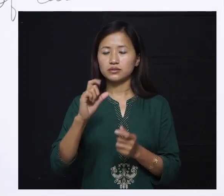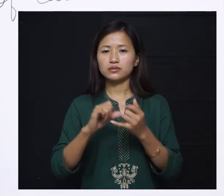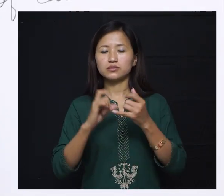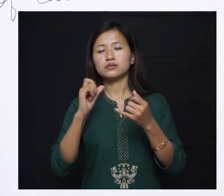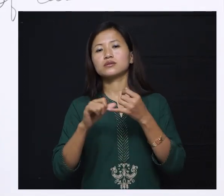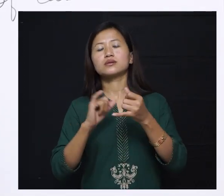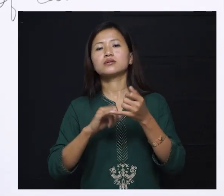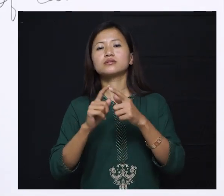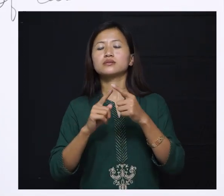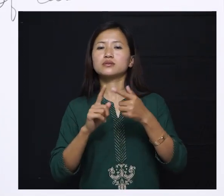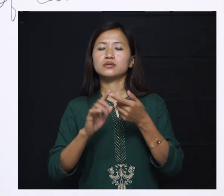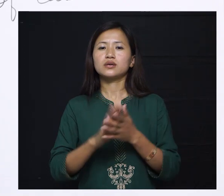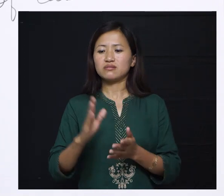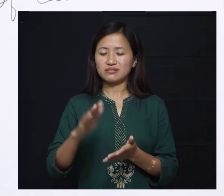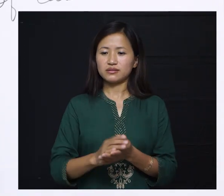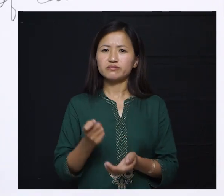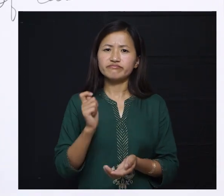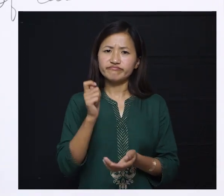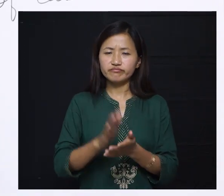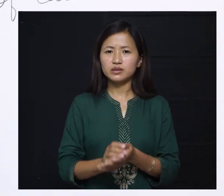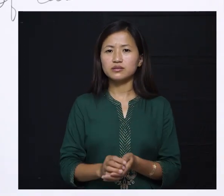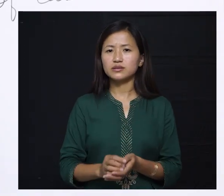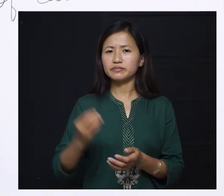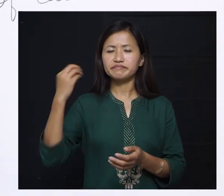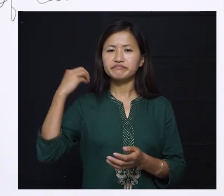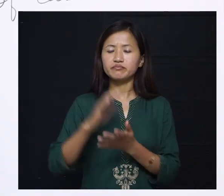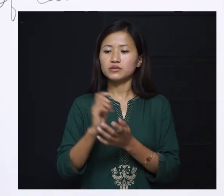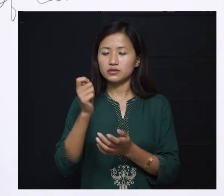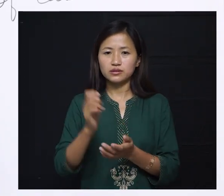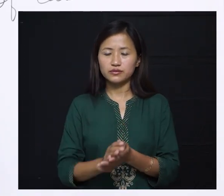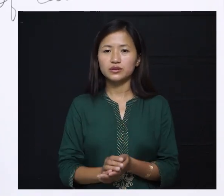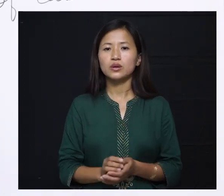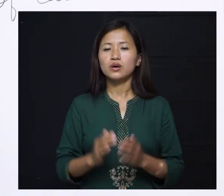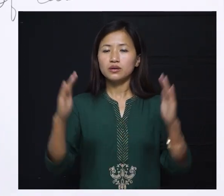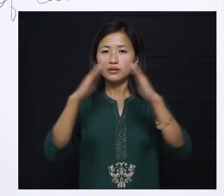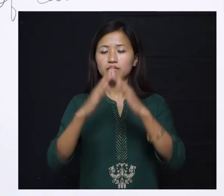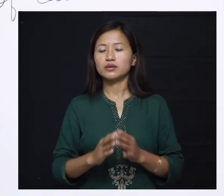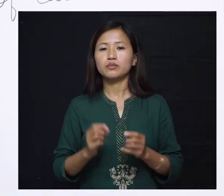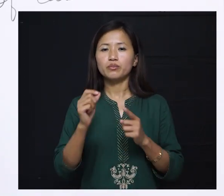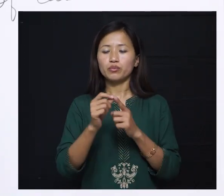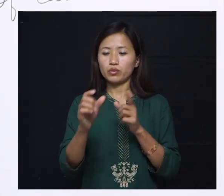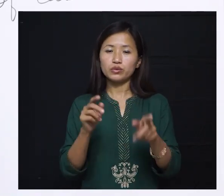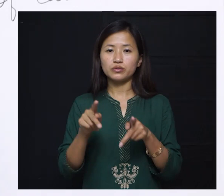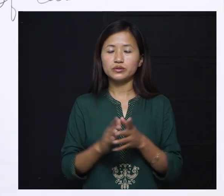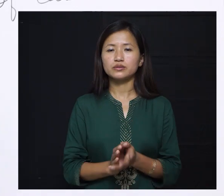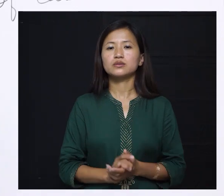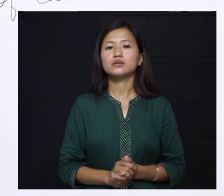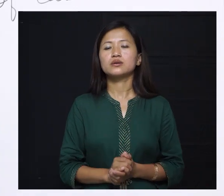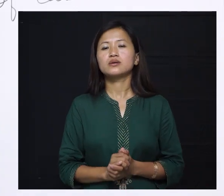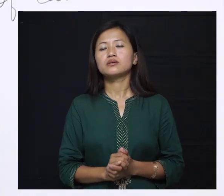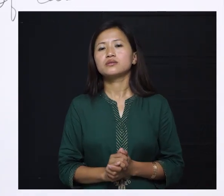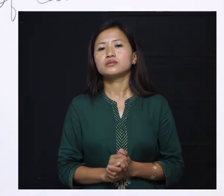society were treated as the slaves. So the slave dynasty also popularly existed during the Sultanate